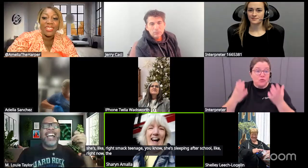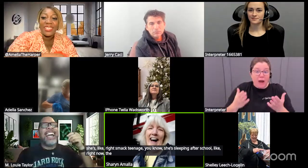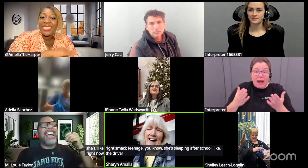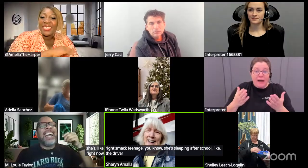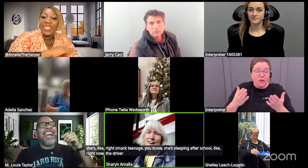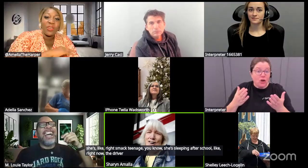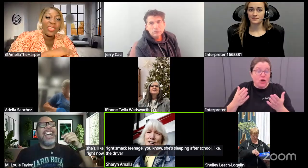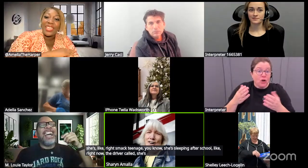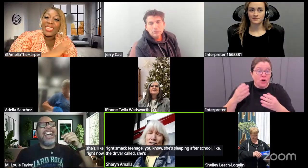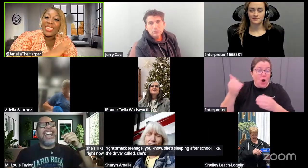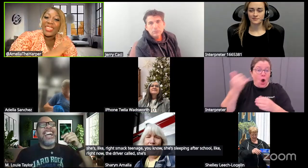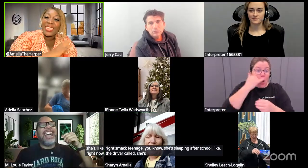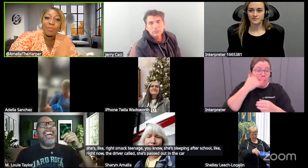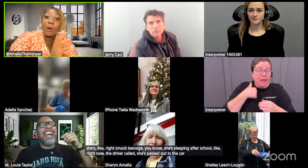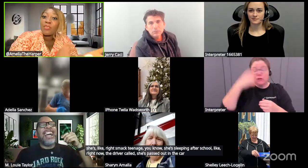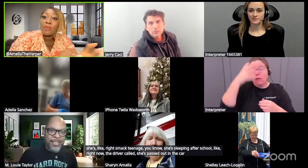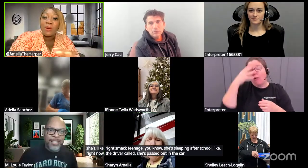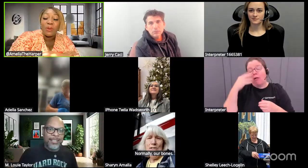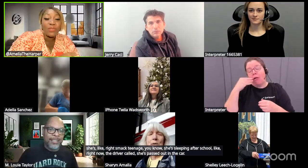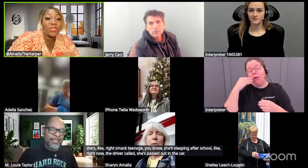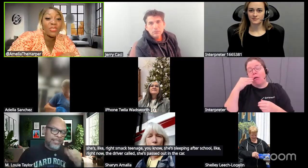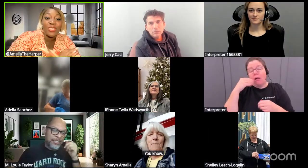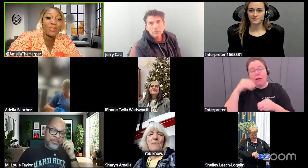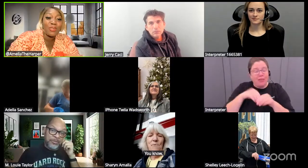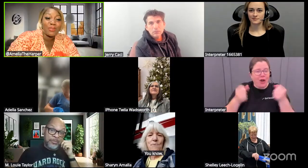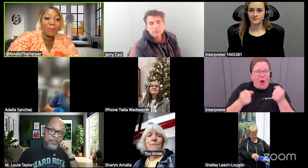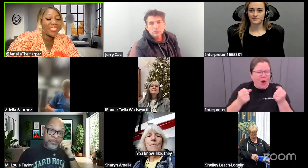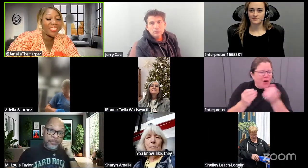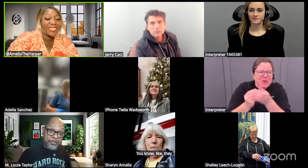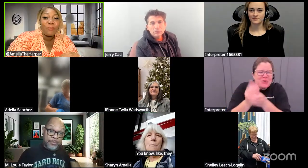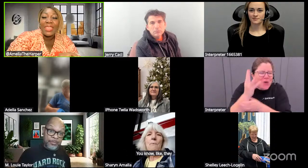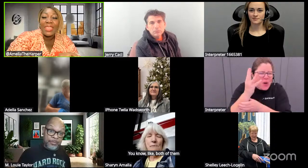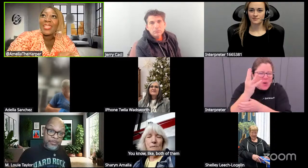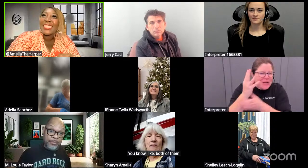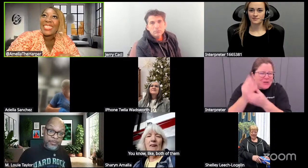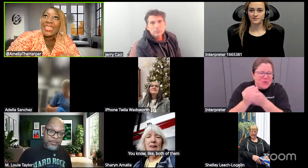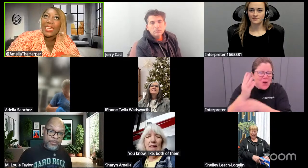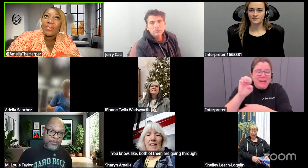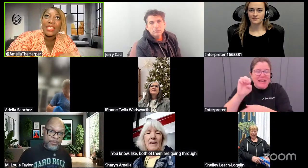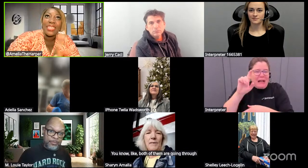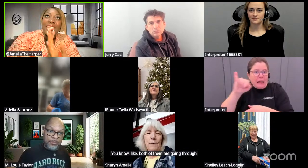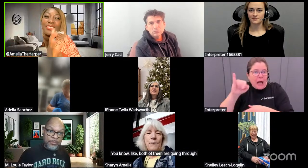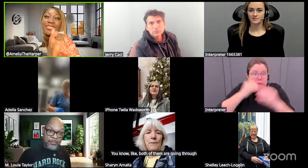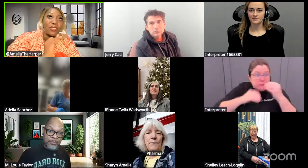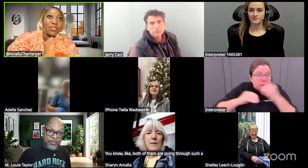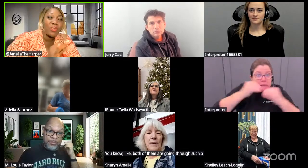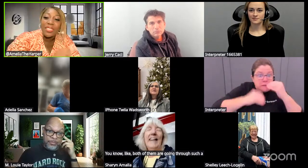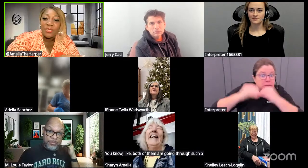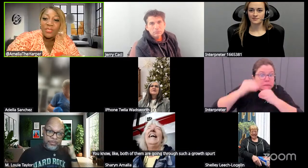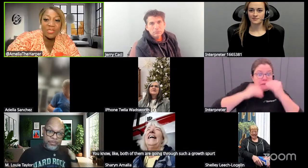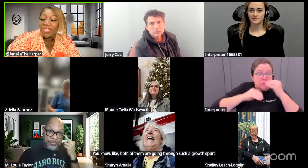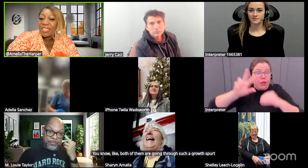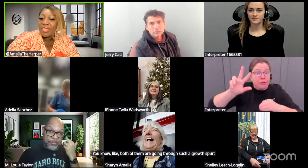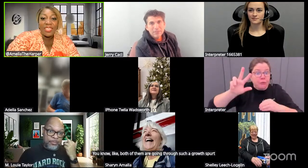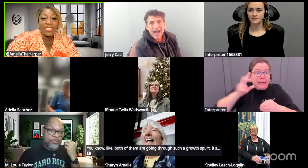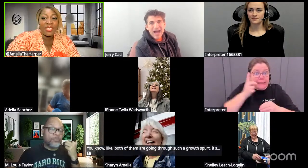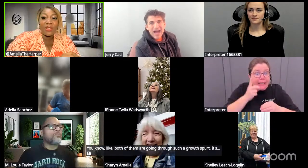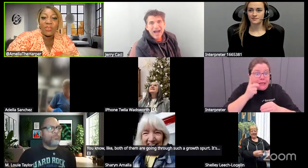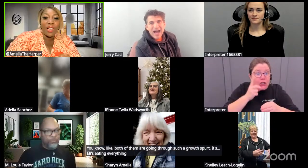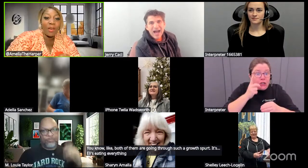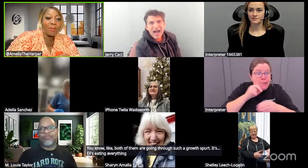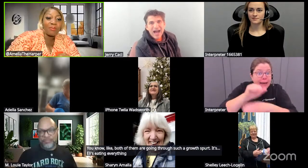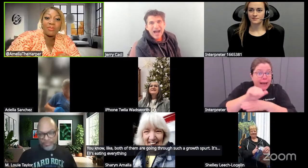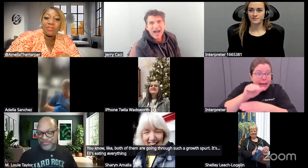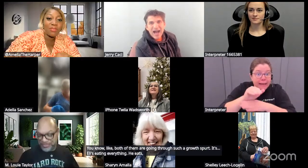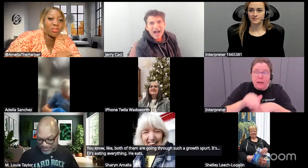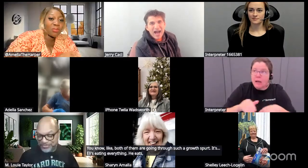car. Like it's Hormones. both of them are going through such a growth spurt. Eli's eating Hormones. everything. He eats like 3 dinners, you know,